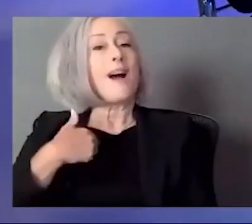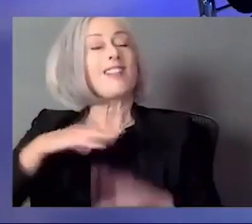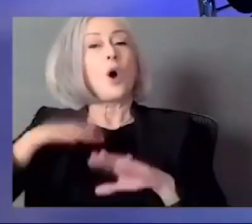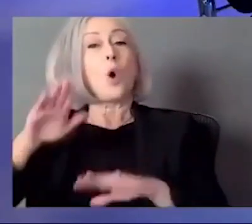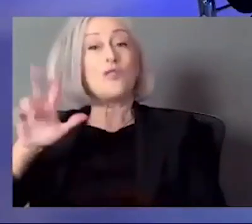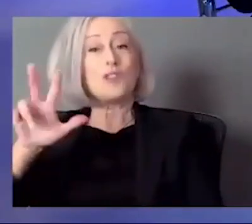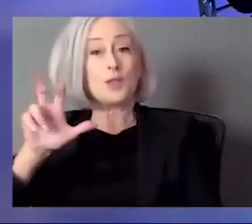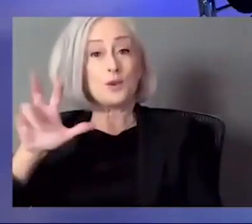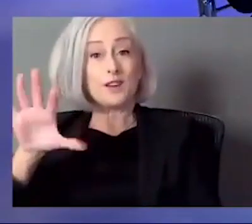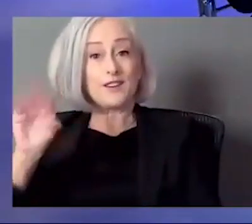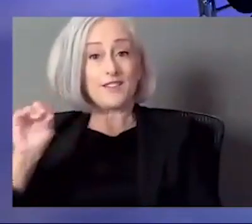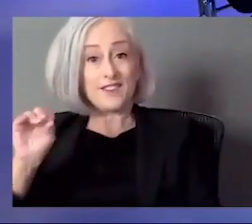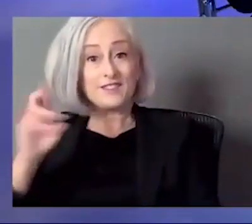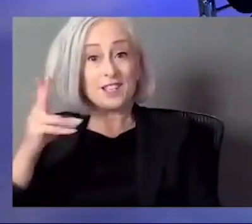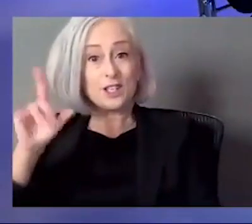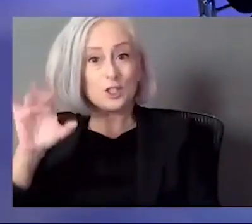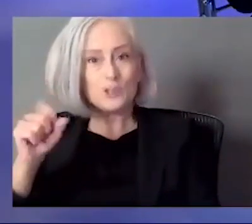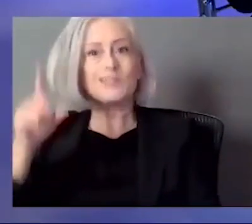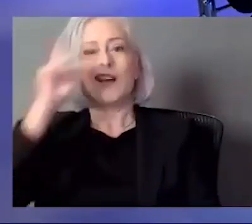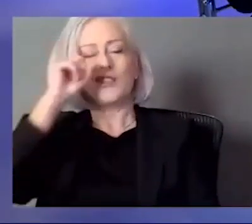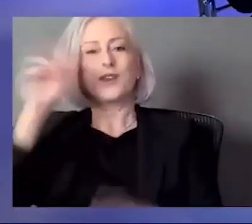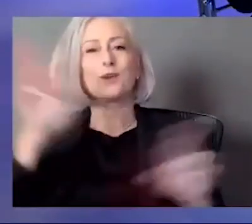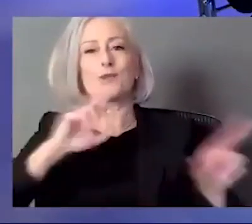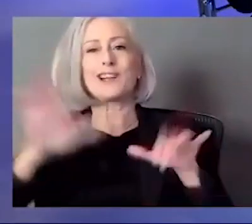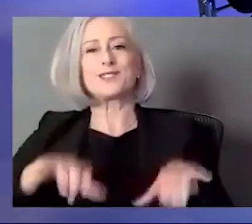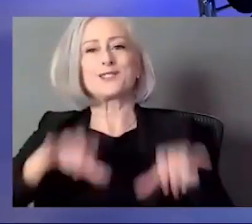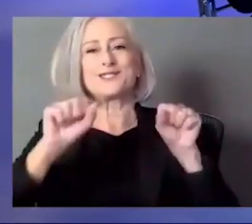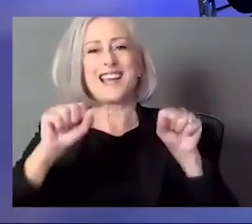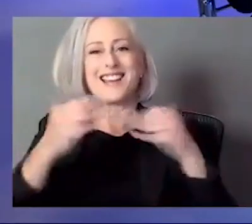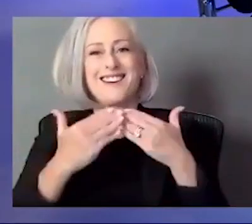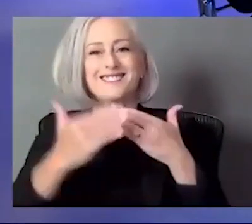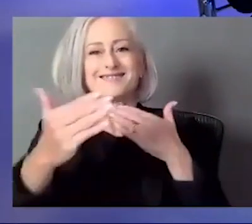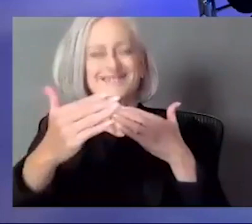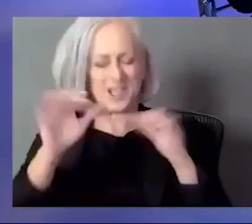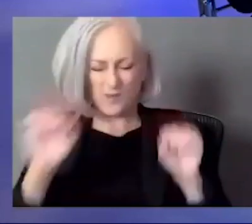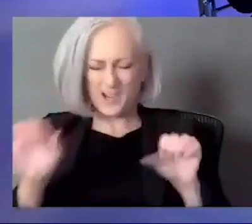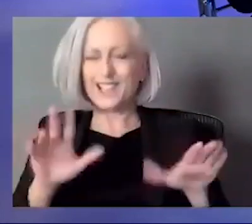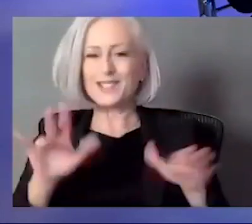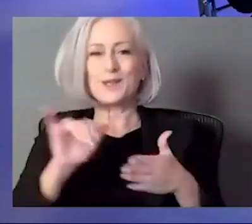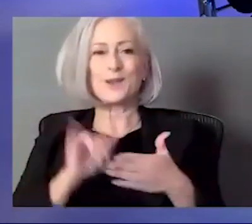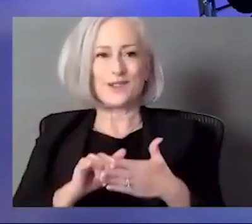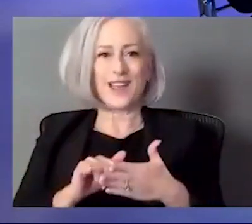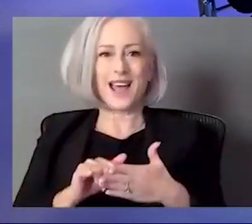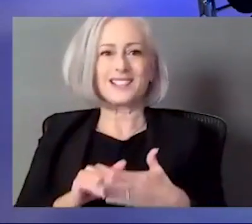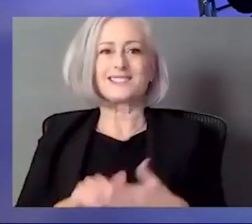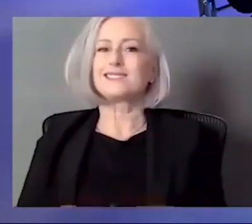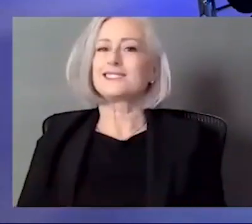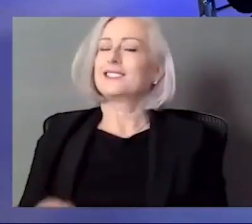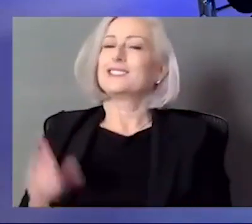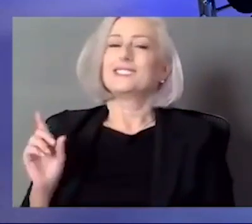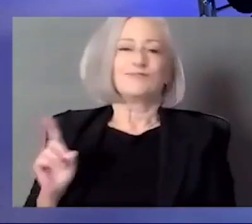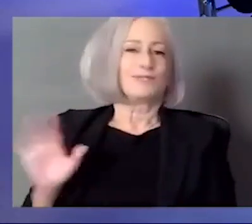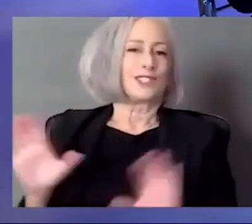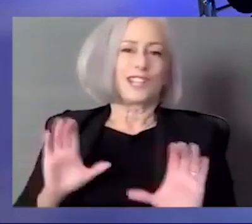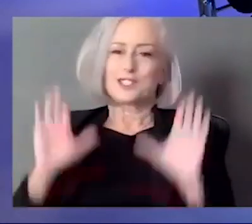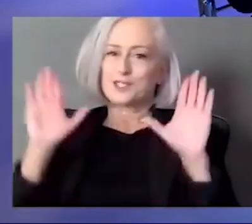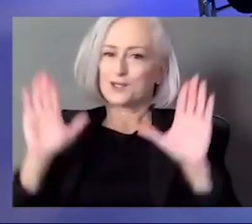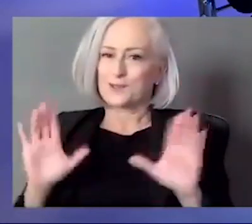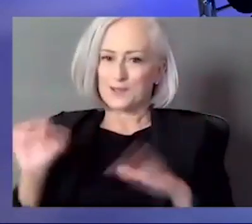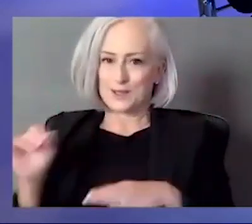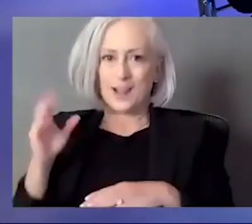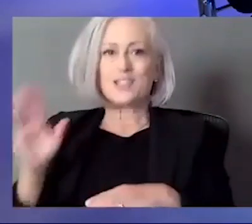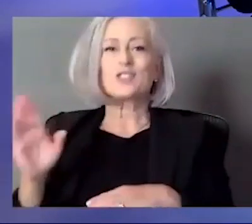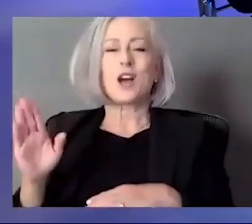I think we're ready to take this on. So Yeah, I he think we did. can do this. Man, he We can does do such this. a great job. And I remember back the first few days you and I were up